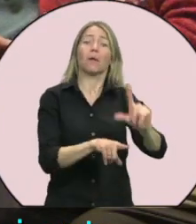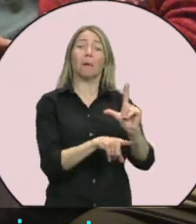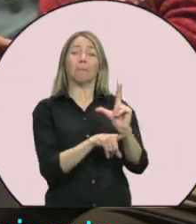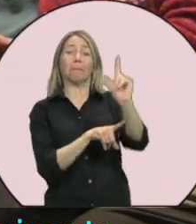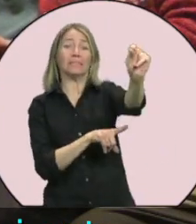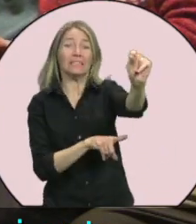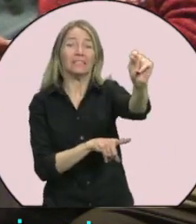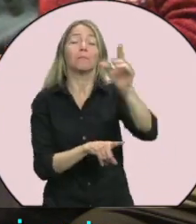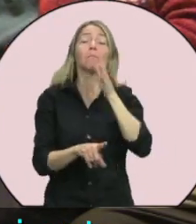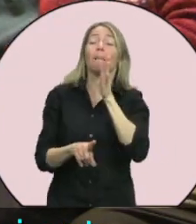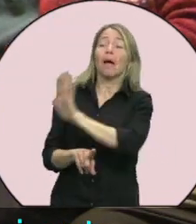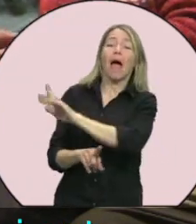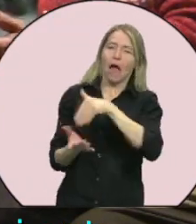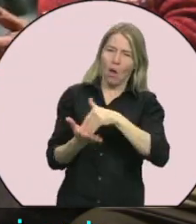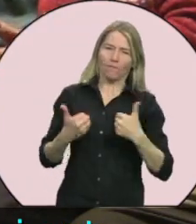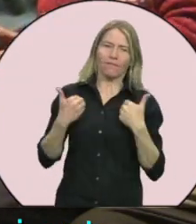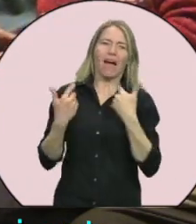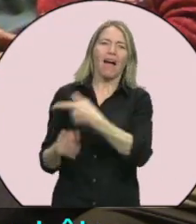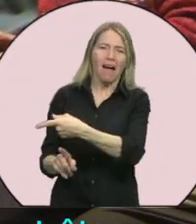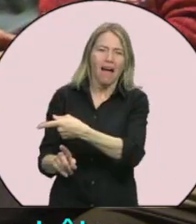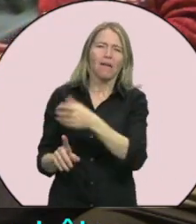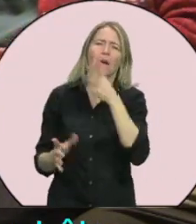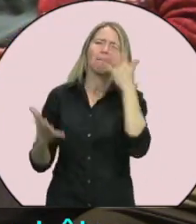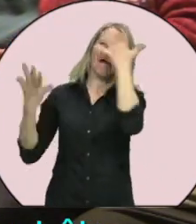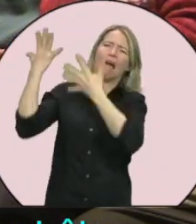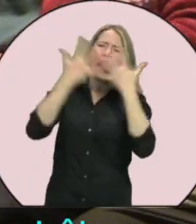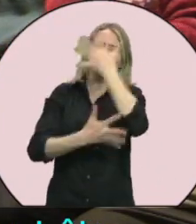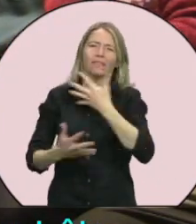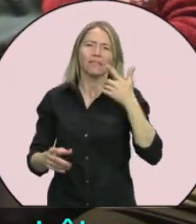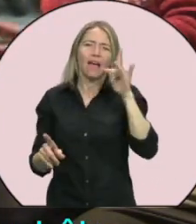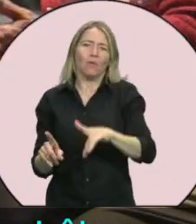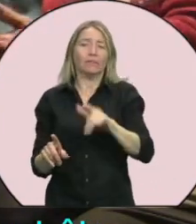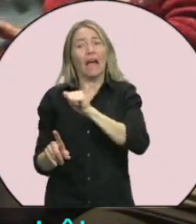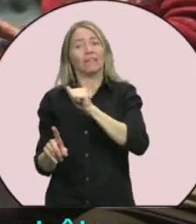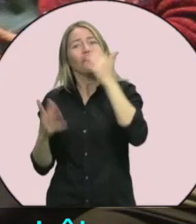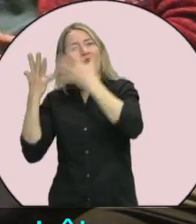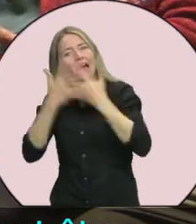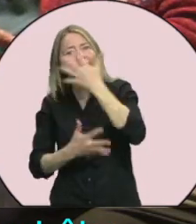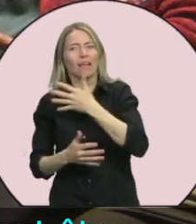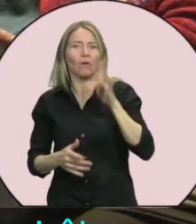her mother was still alive. Okay. And she was worried that maybe